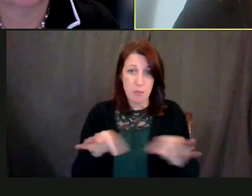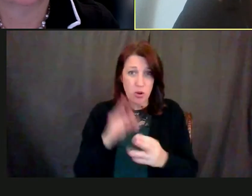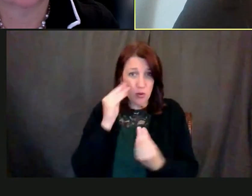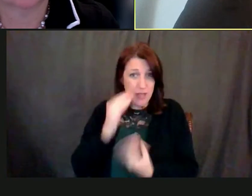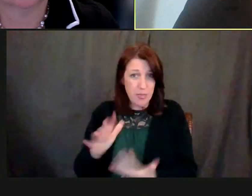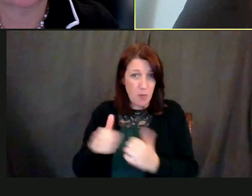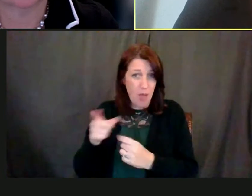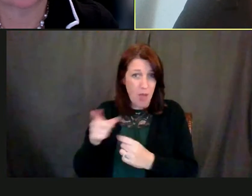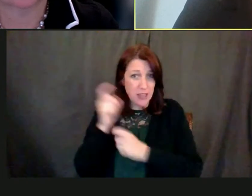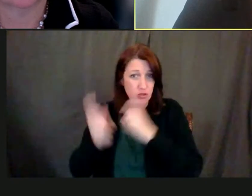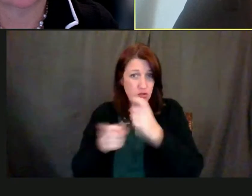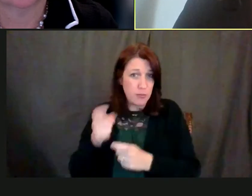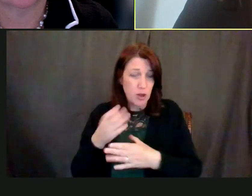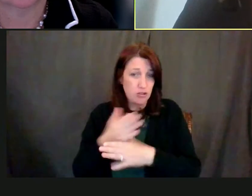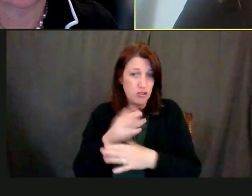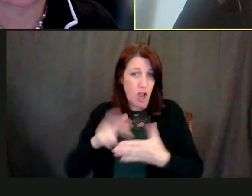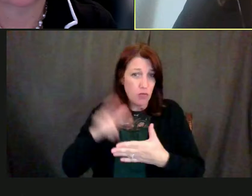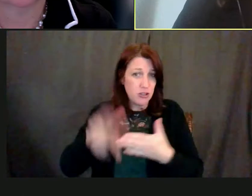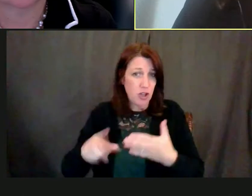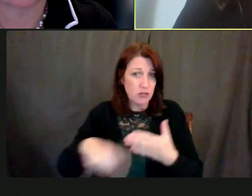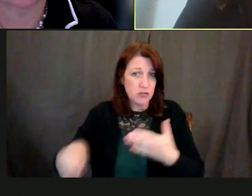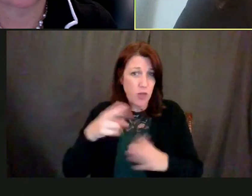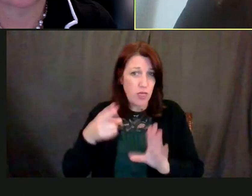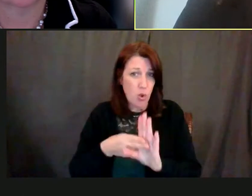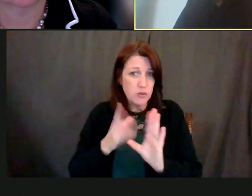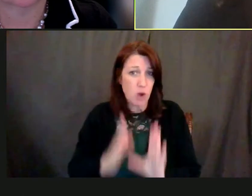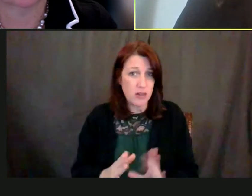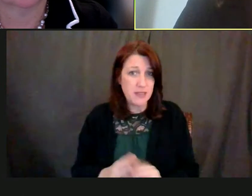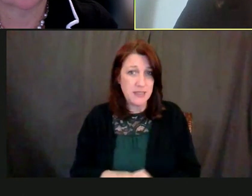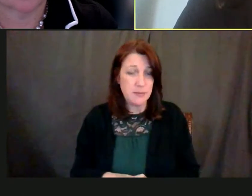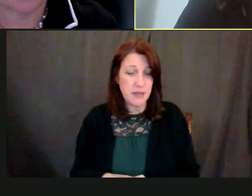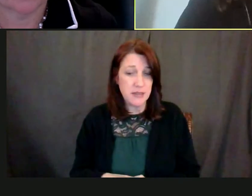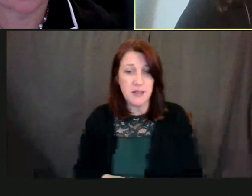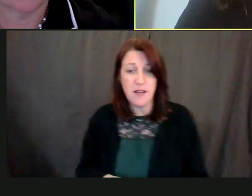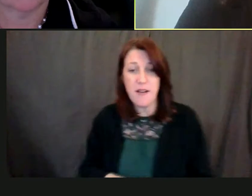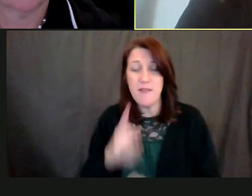research with your participants. And so in terms of specific